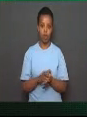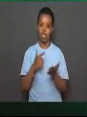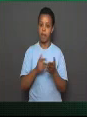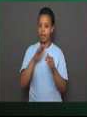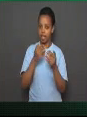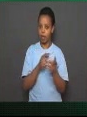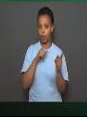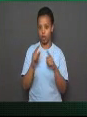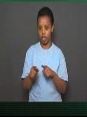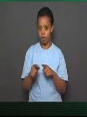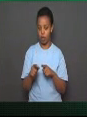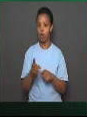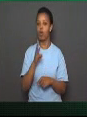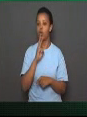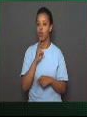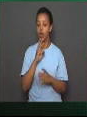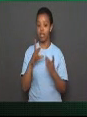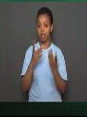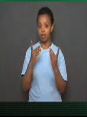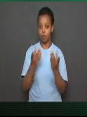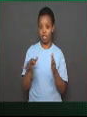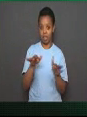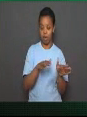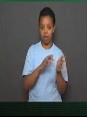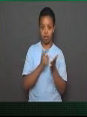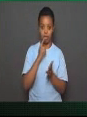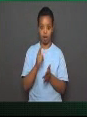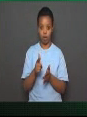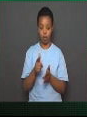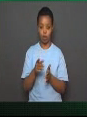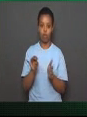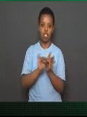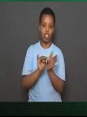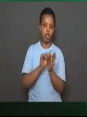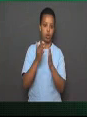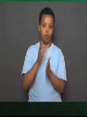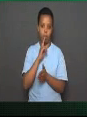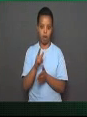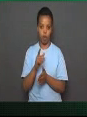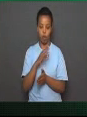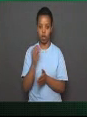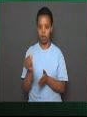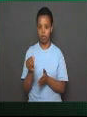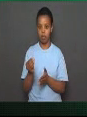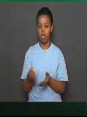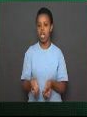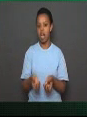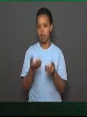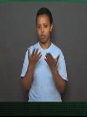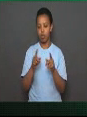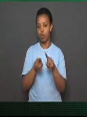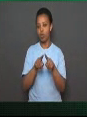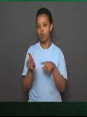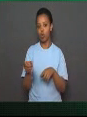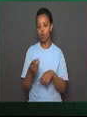listed, which include that the marine water in biomes is salty and is the